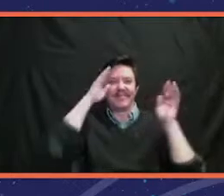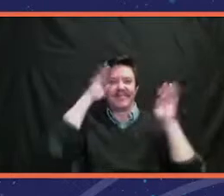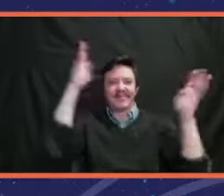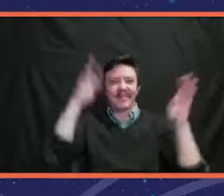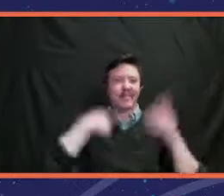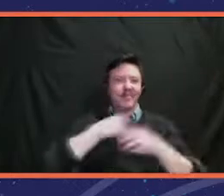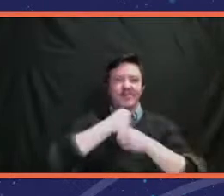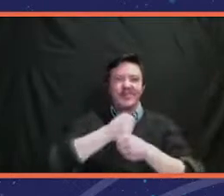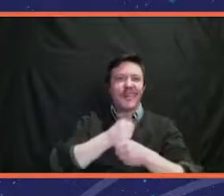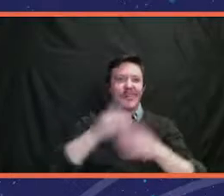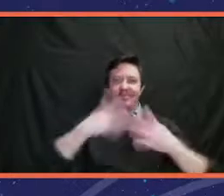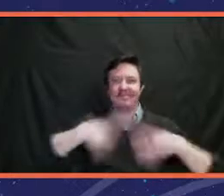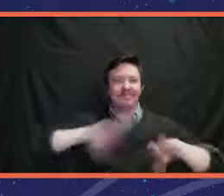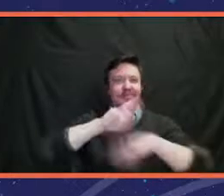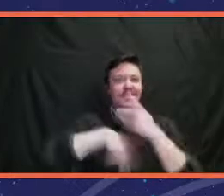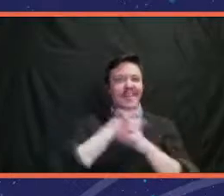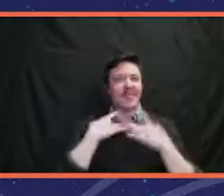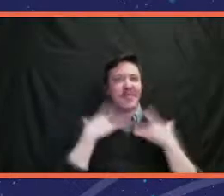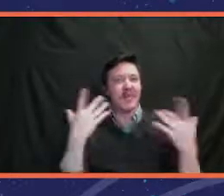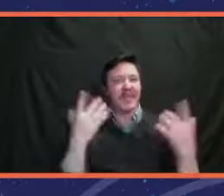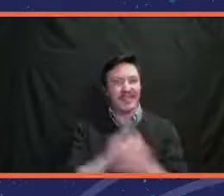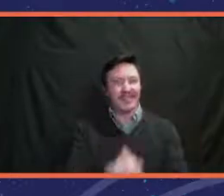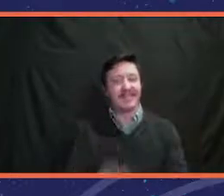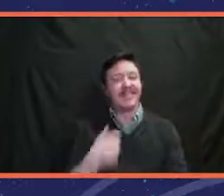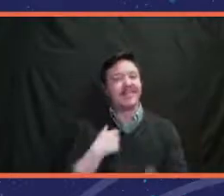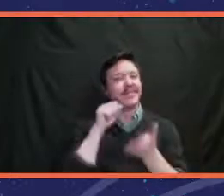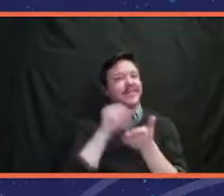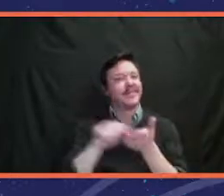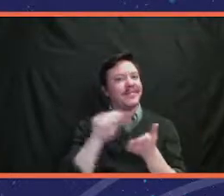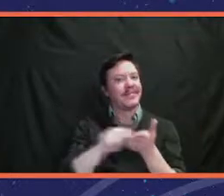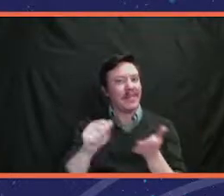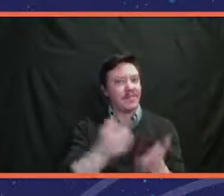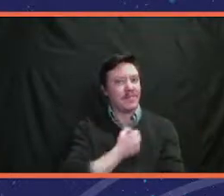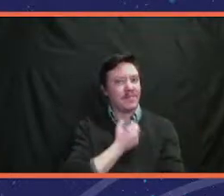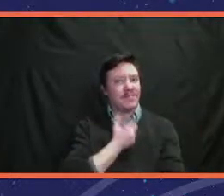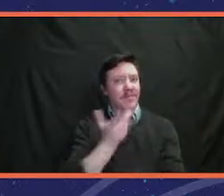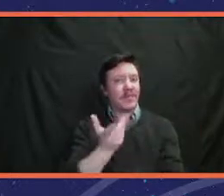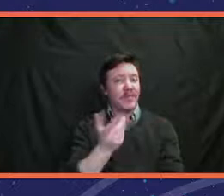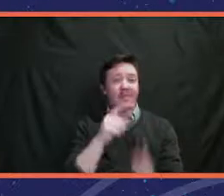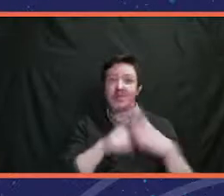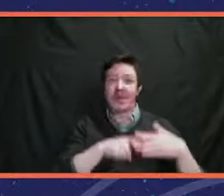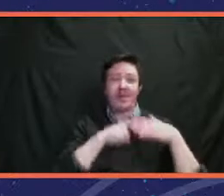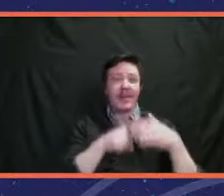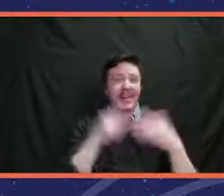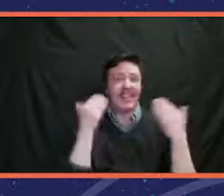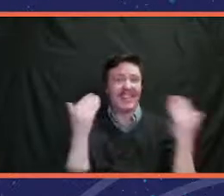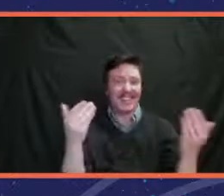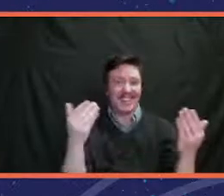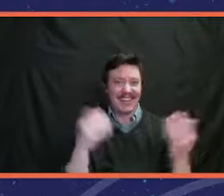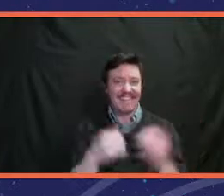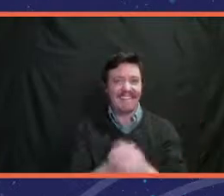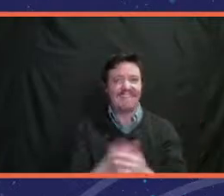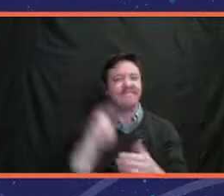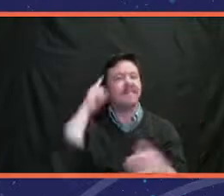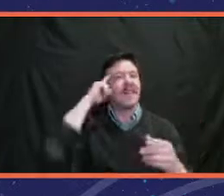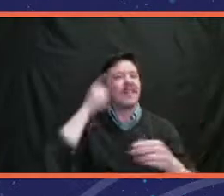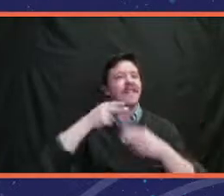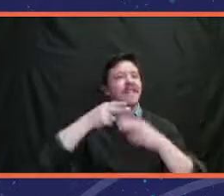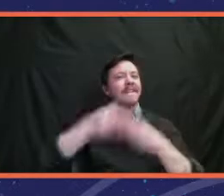exist. I wrote a piece that I'll just hop straight into, and I think I'll call it Fire